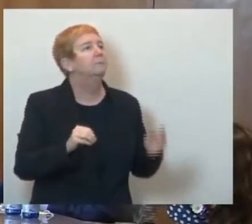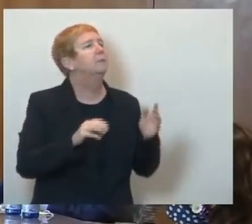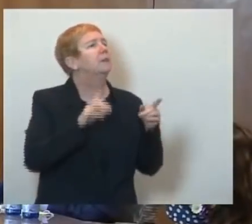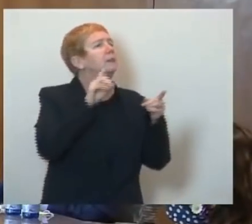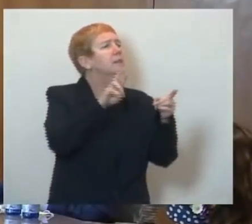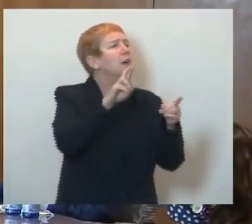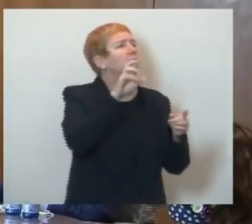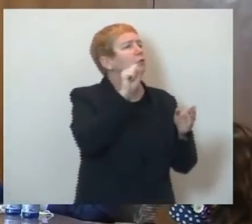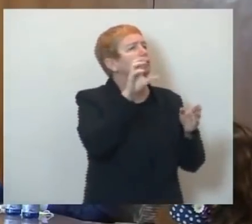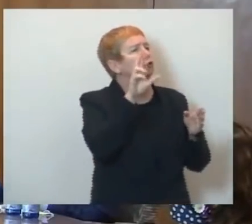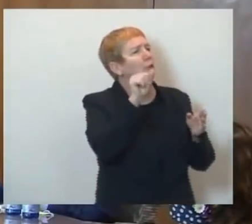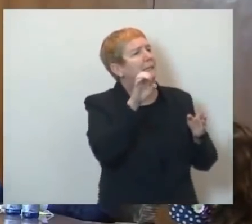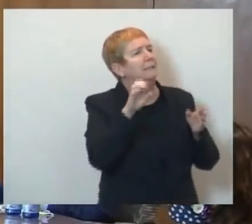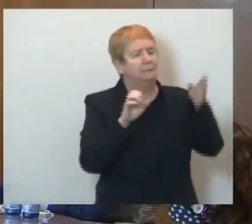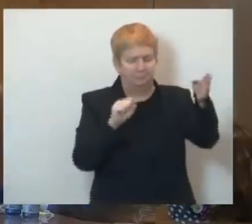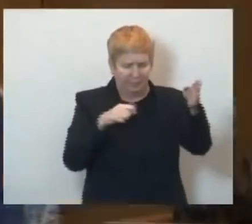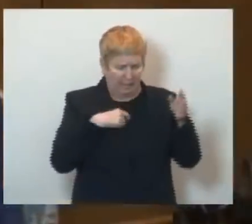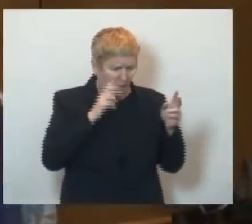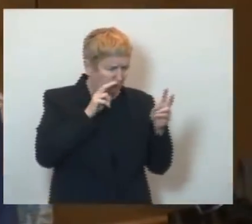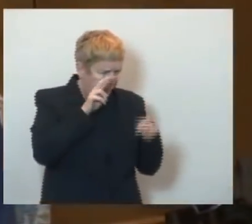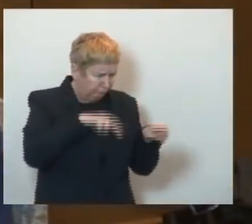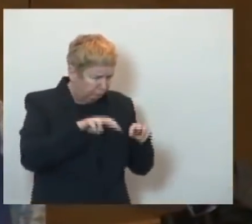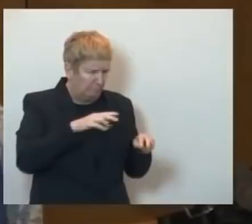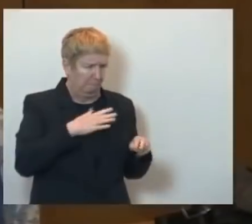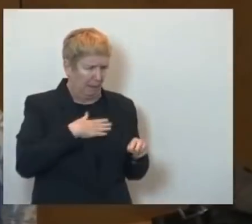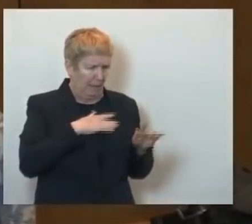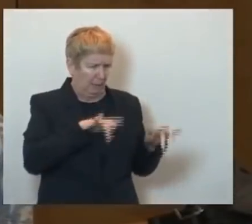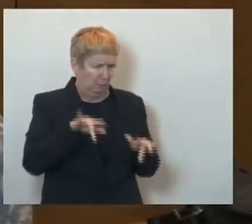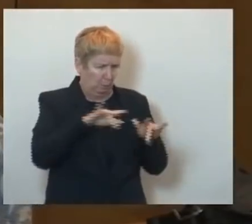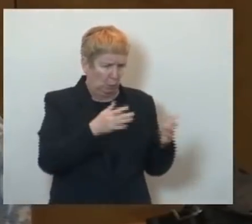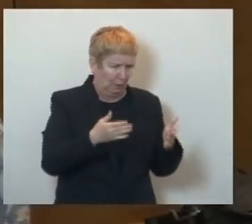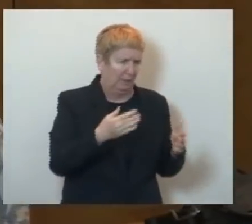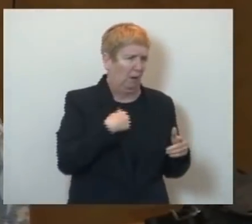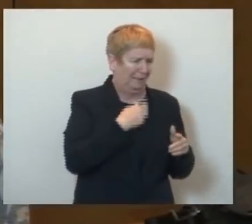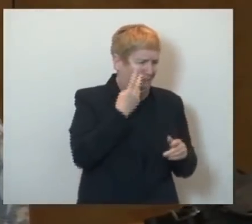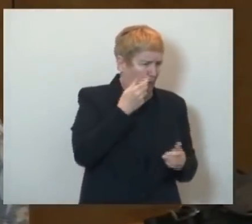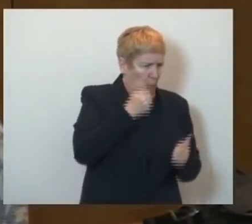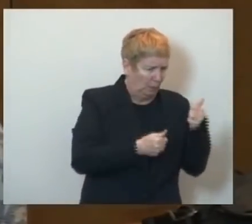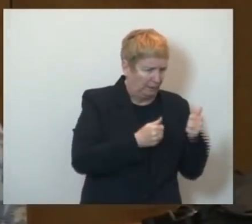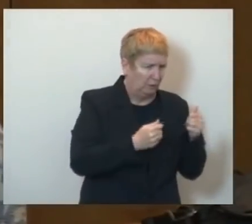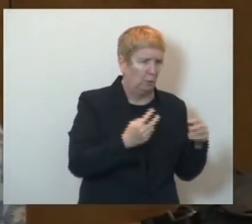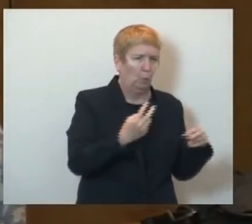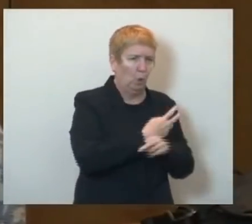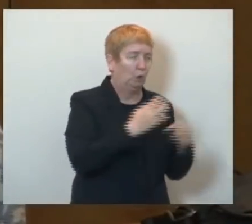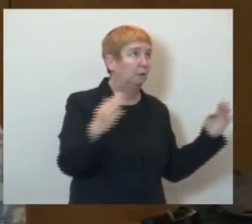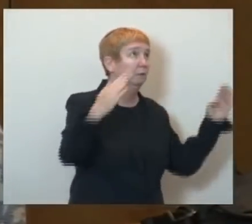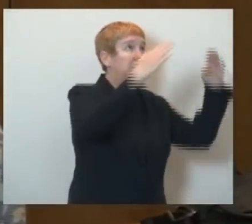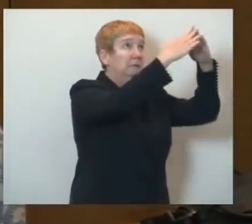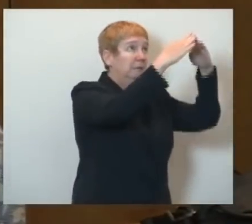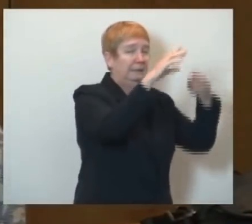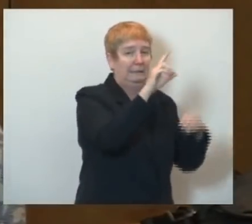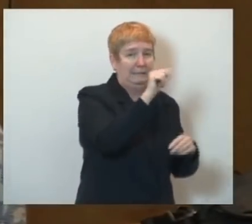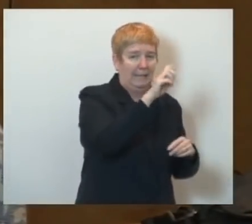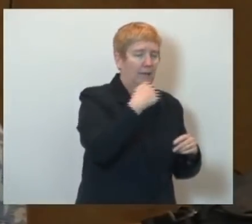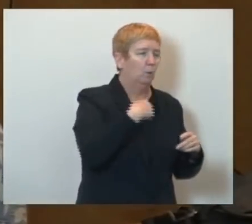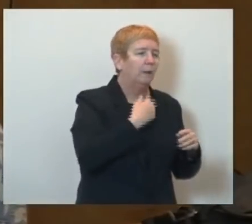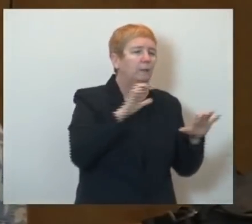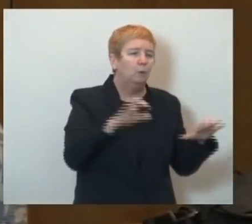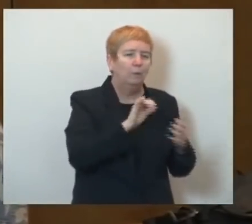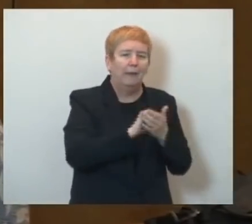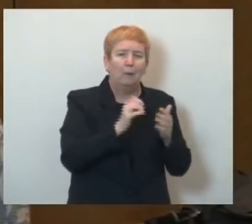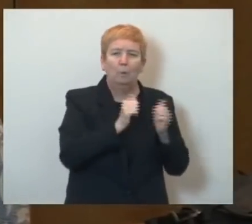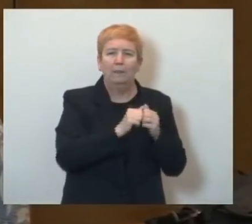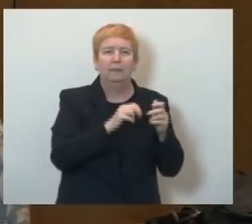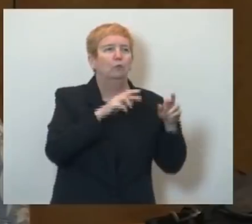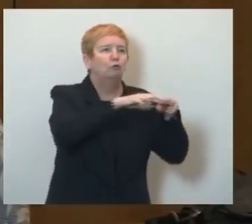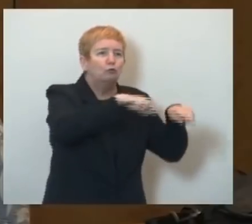the exact peak date for McKinley County. We do most of our modeling and report our data by region, and